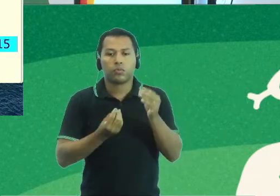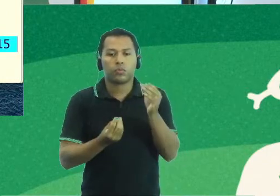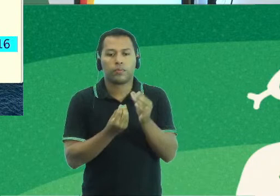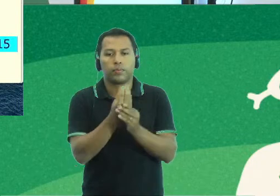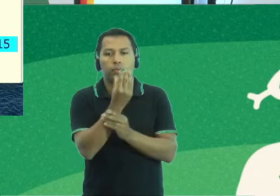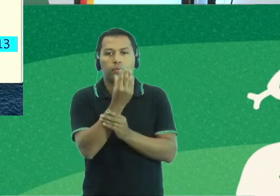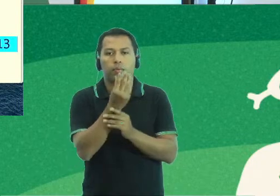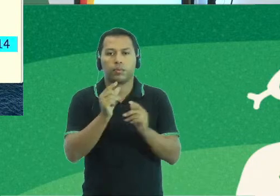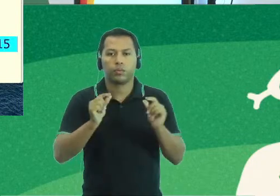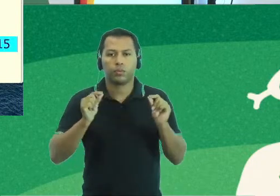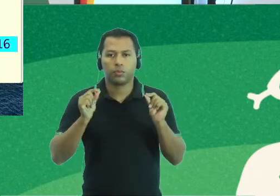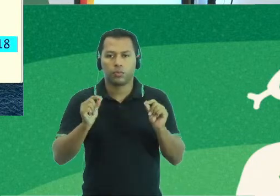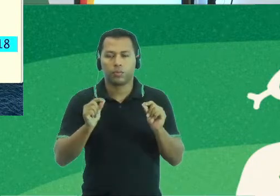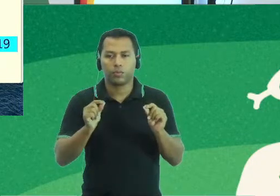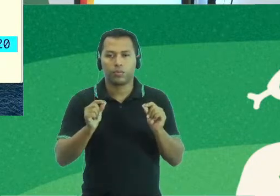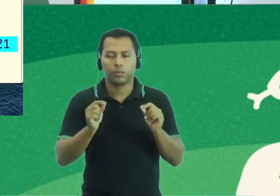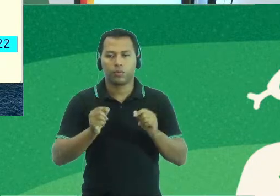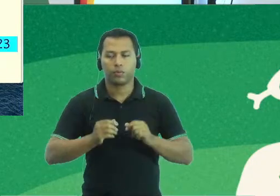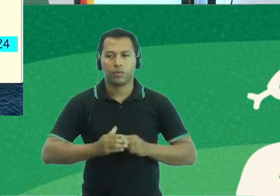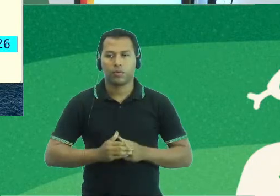client.